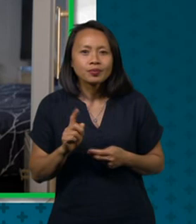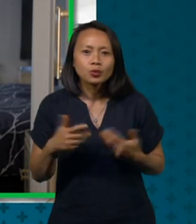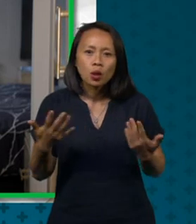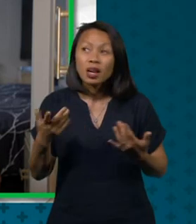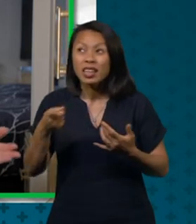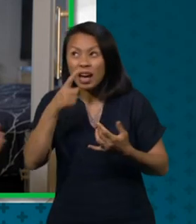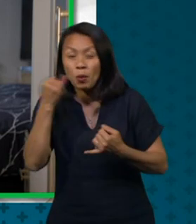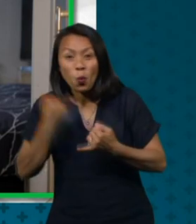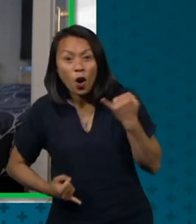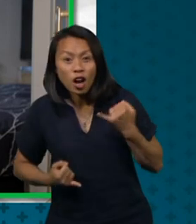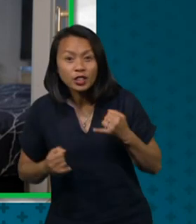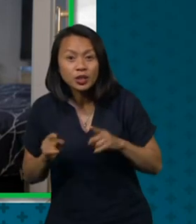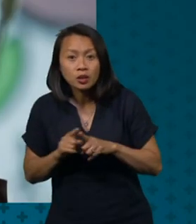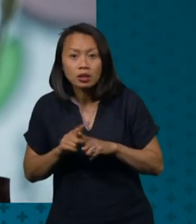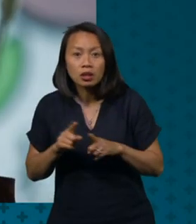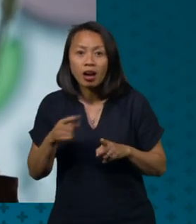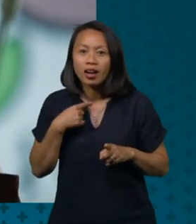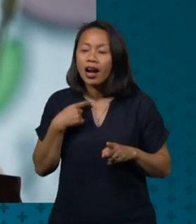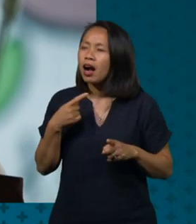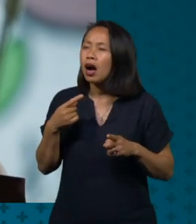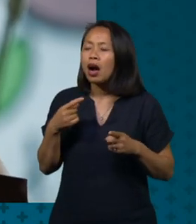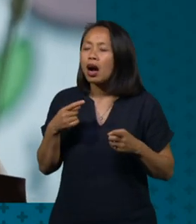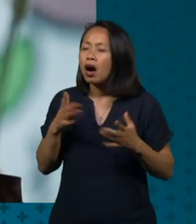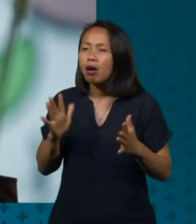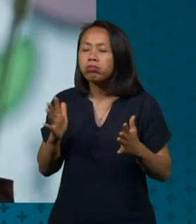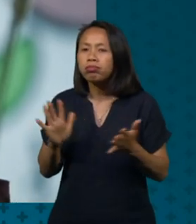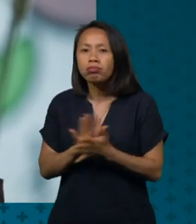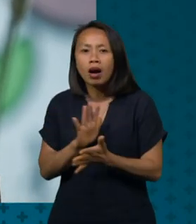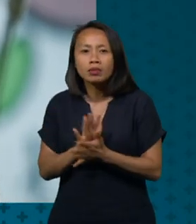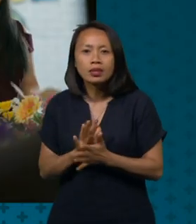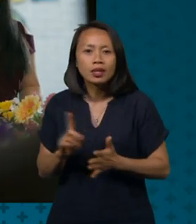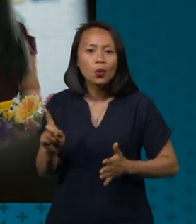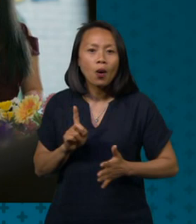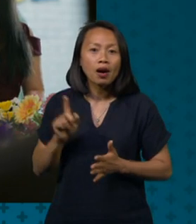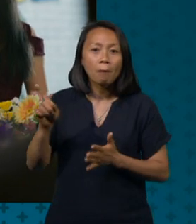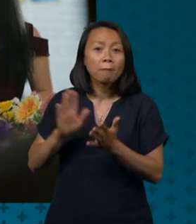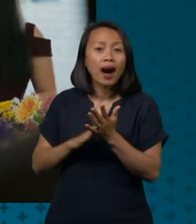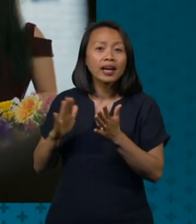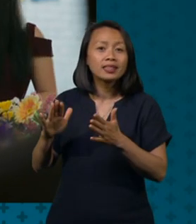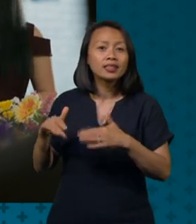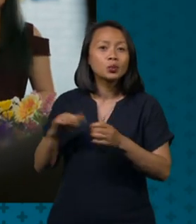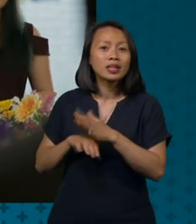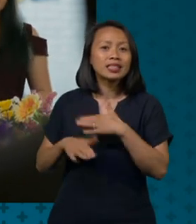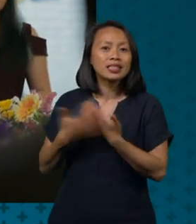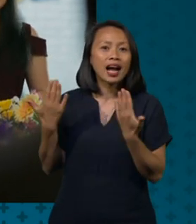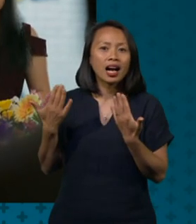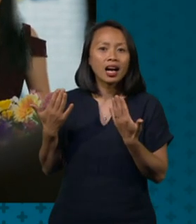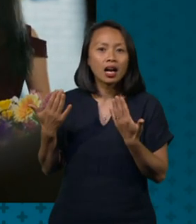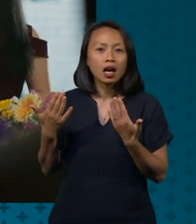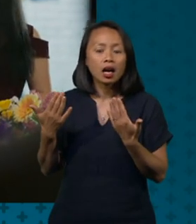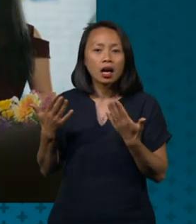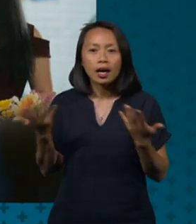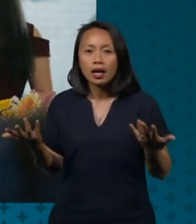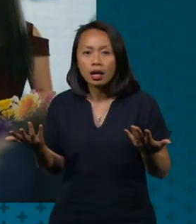been happier than on Mike's wedding day. May have taken them a while to get here, but it was worth the wait. So, here's to the best man from the best